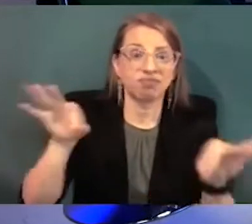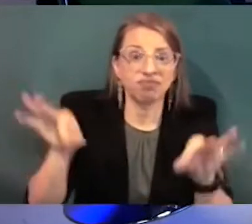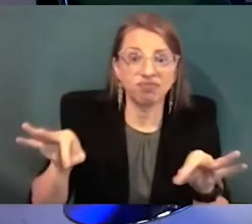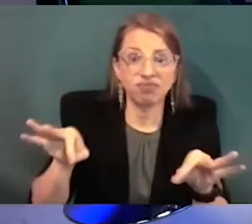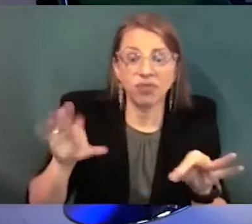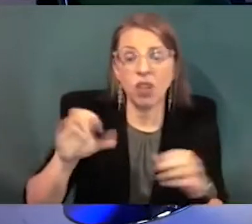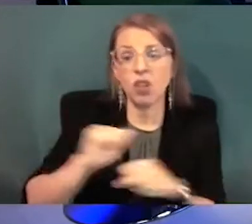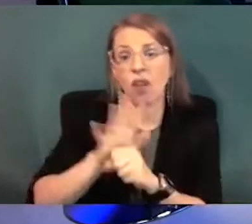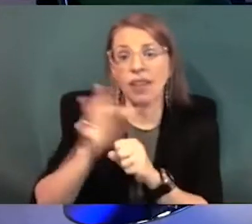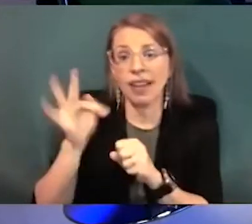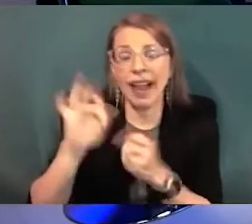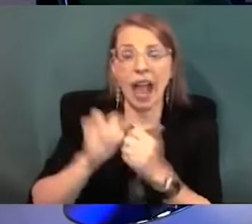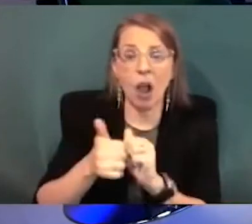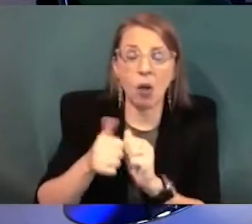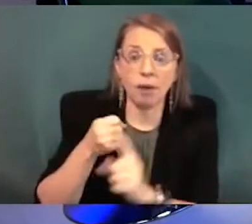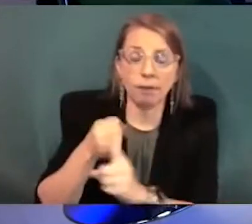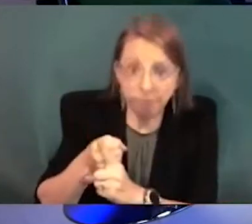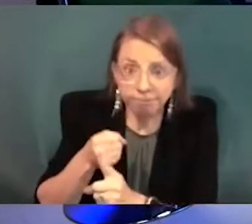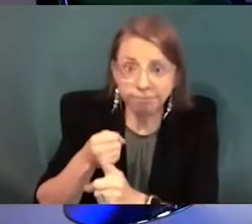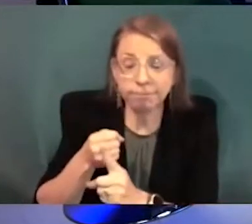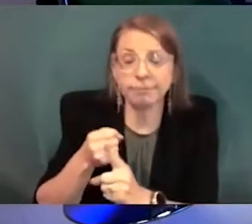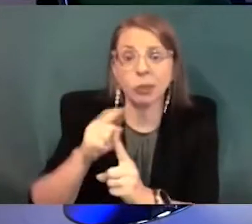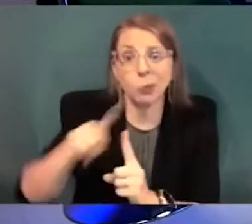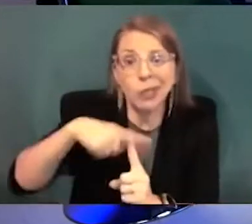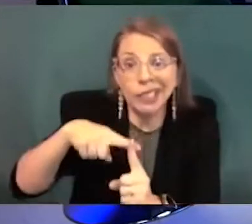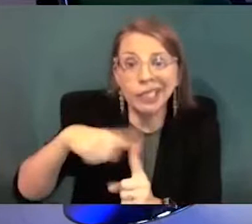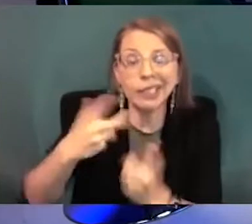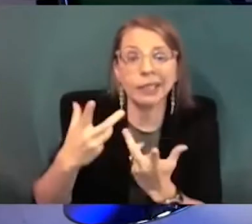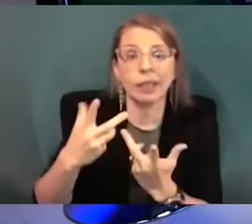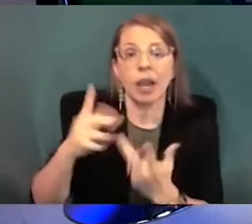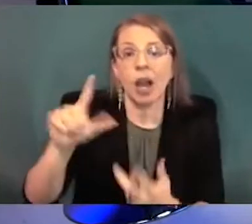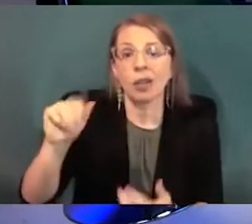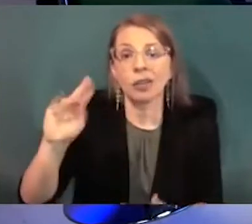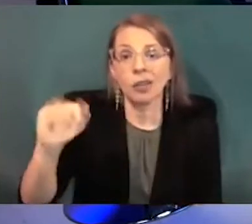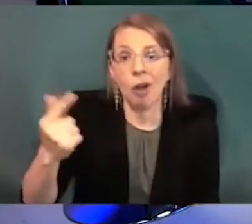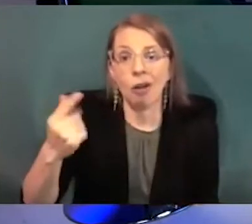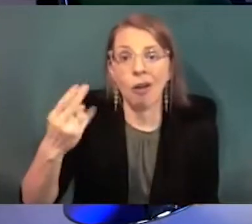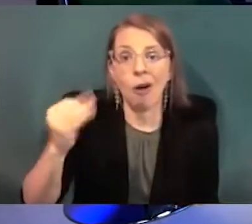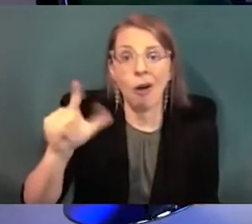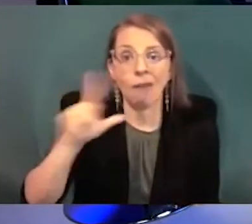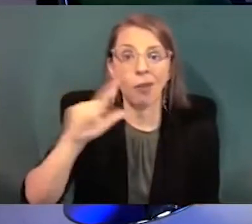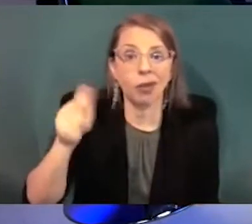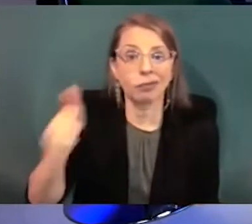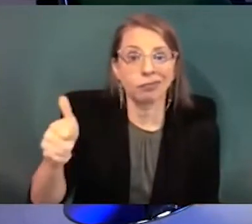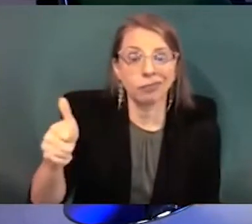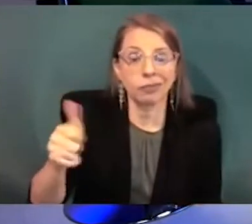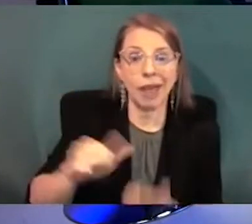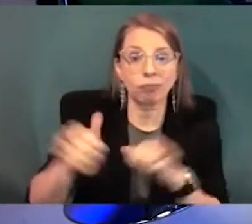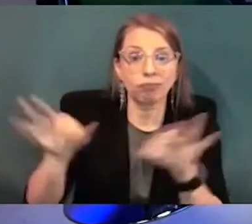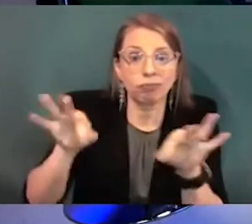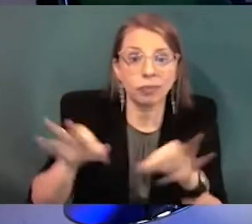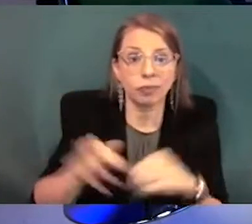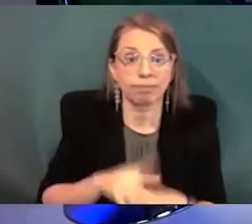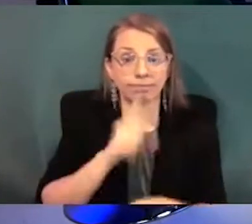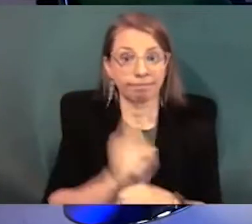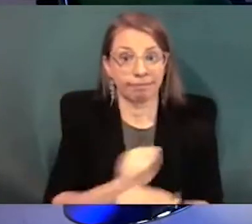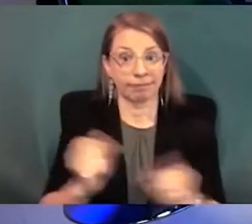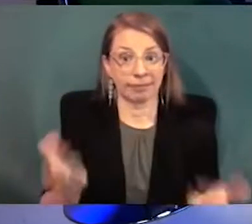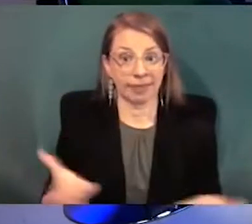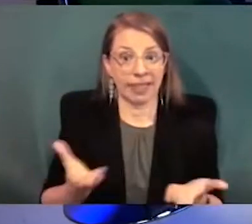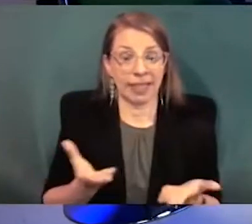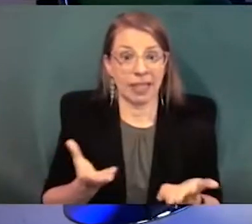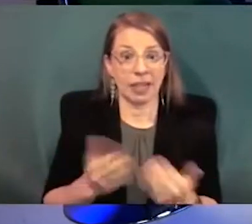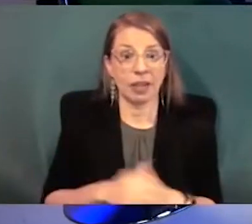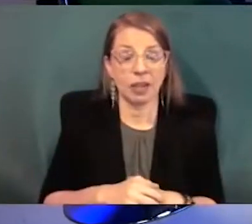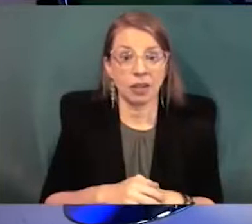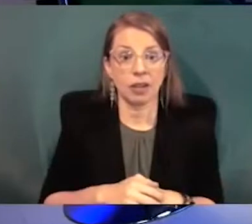and how it's affected you and when you got it, and then what's happened with long haul syndrome. Well, I was actually here at the hospital when I